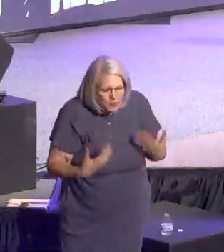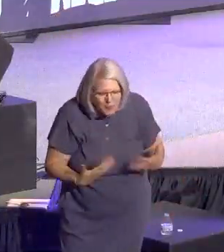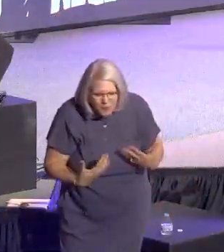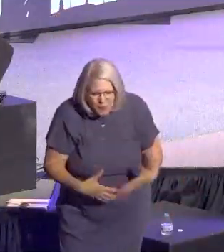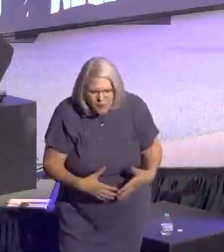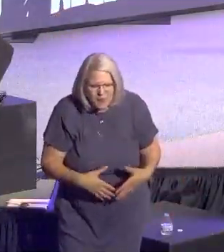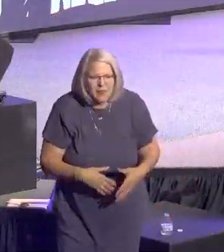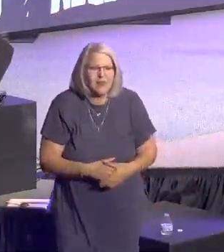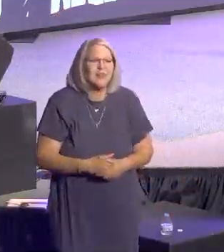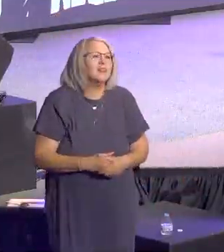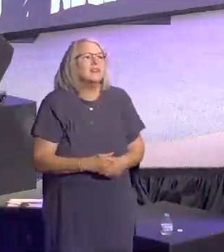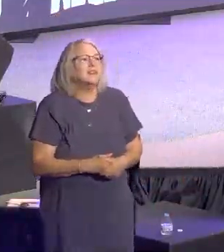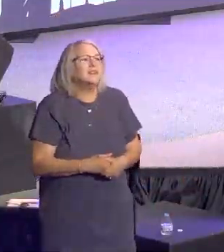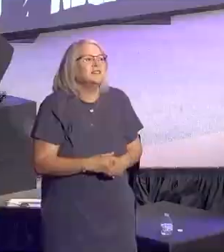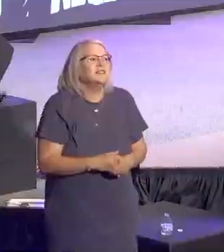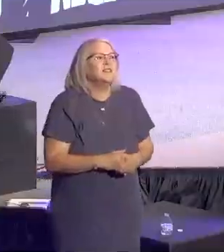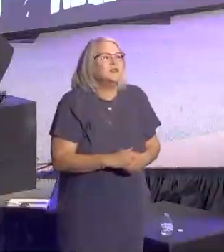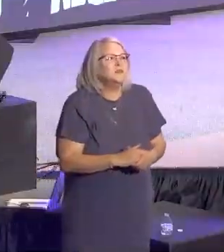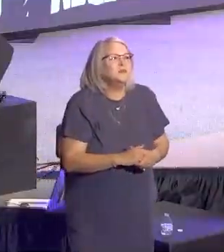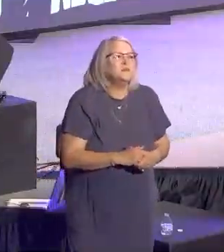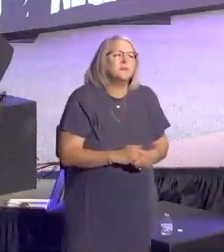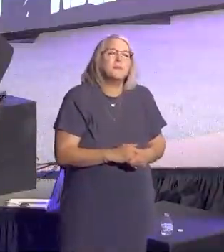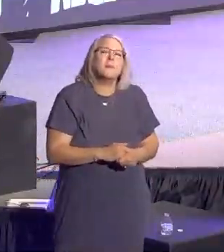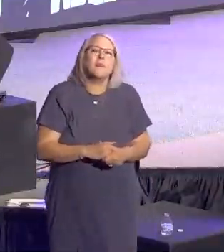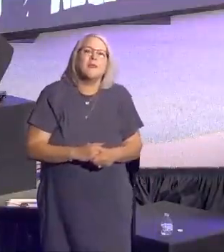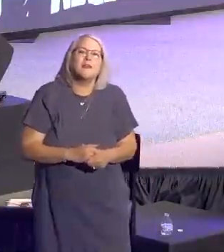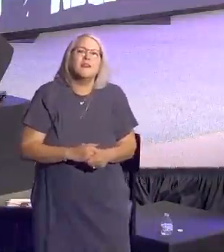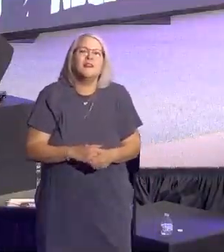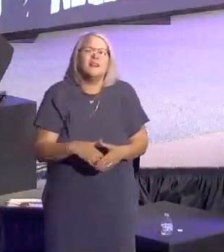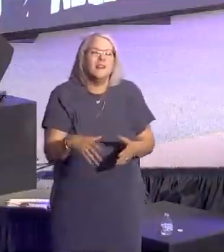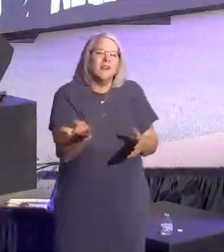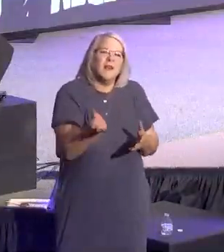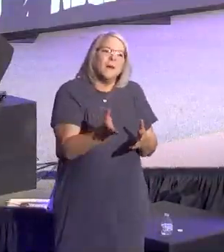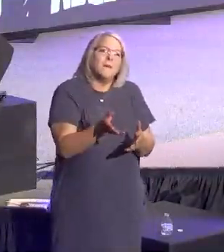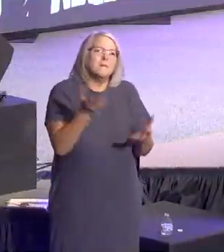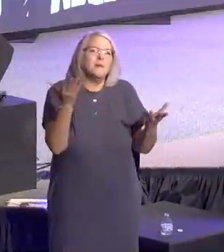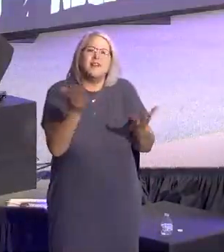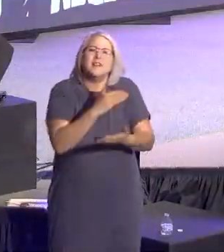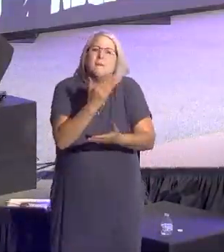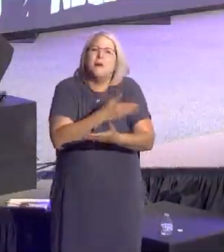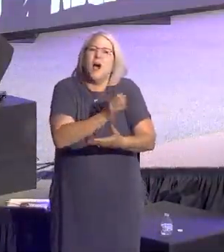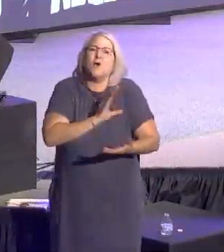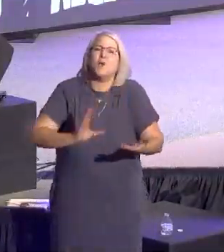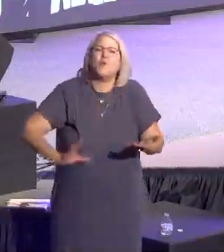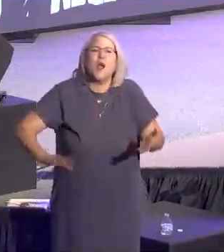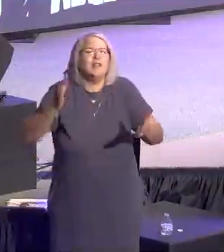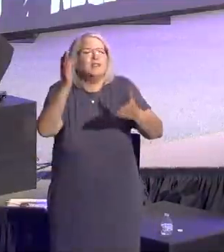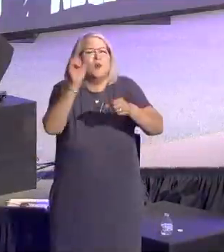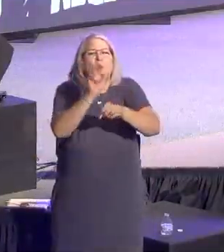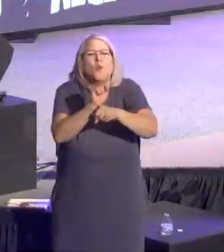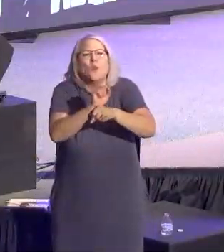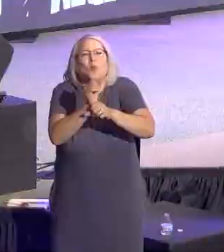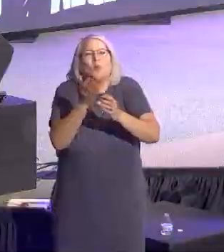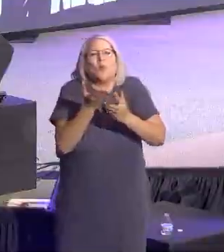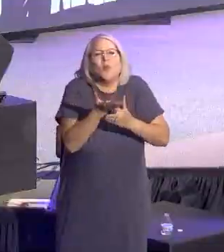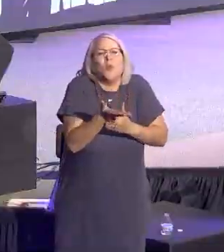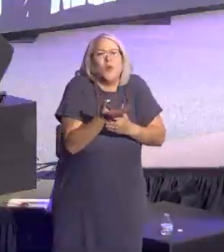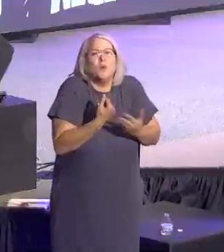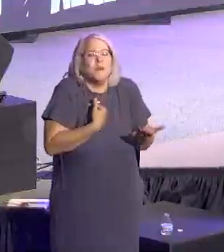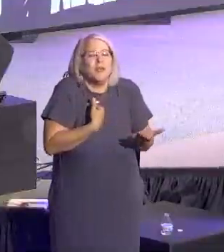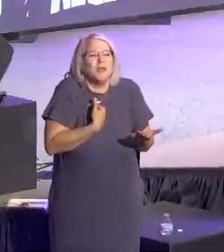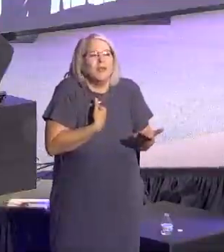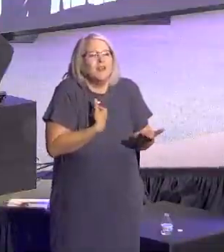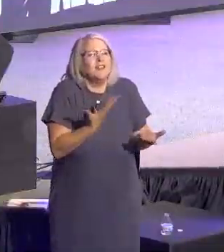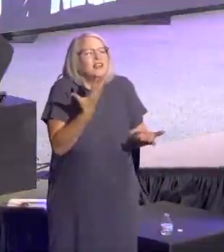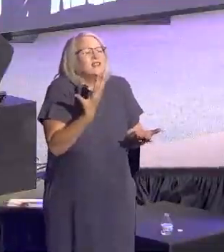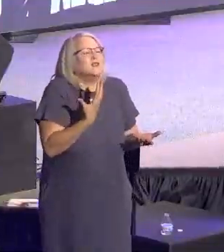in stupidity. I'm not sure. But he boasts in his weaknesses so that the power of Christ can work through me. That's why I